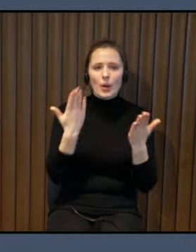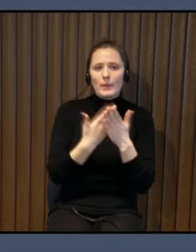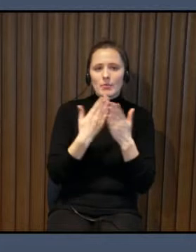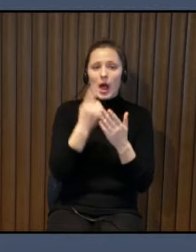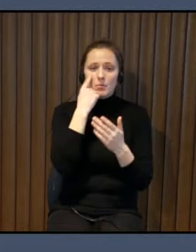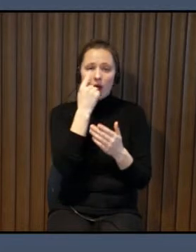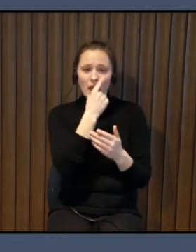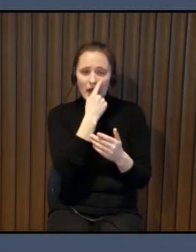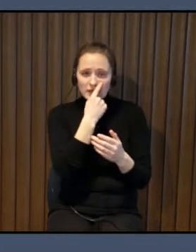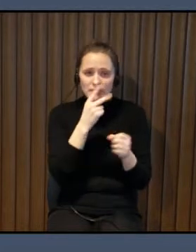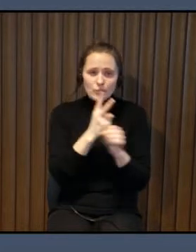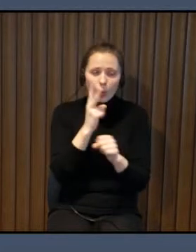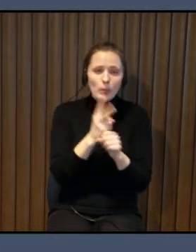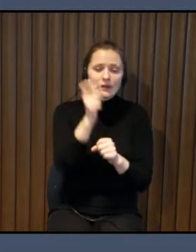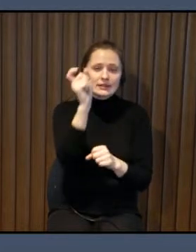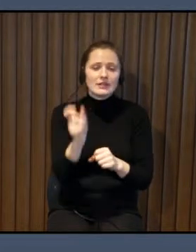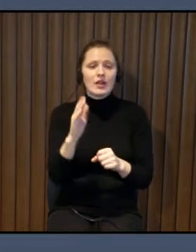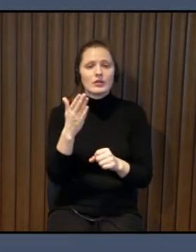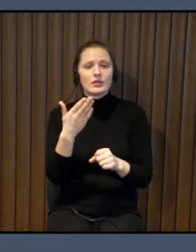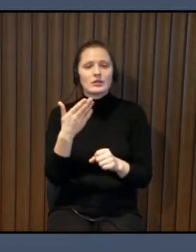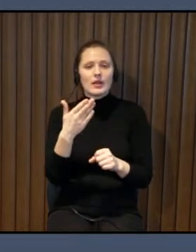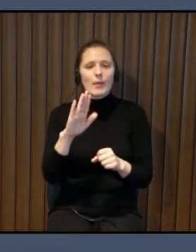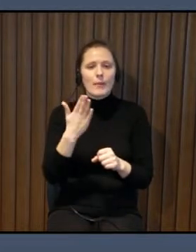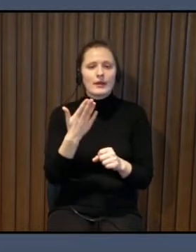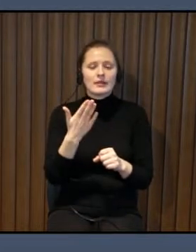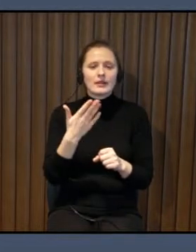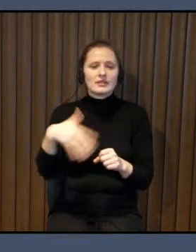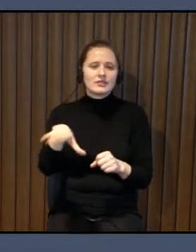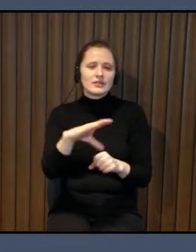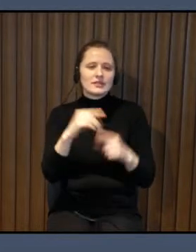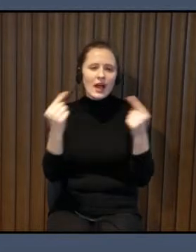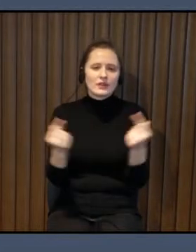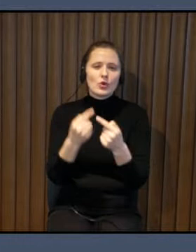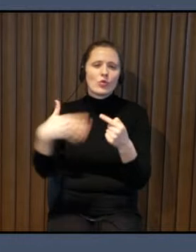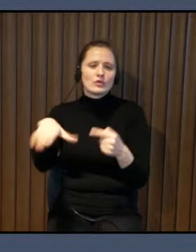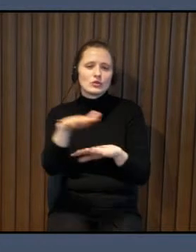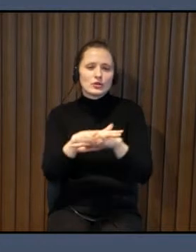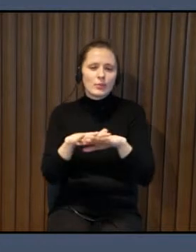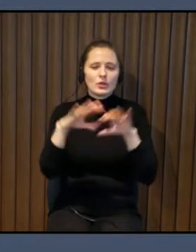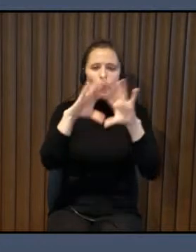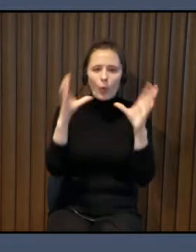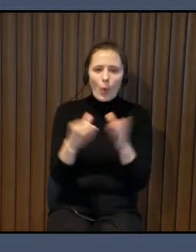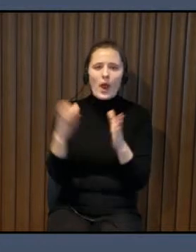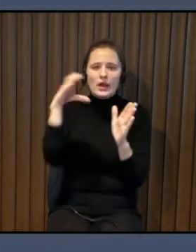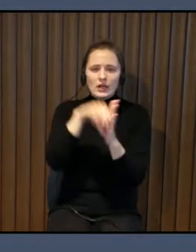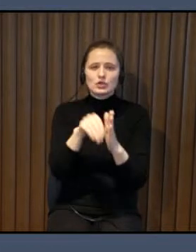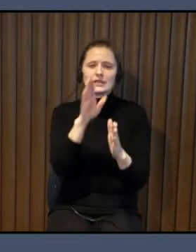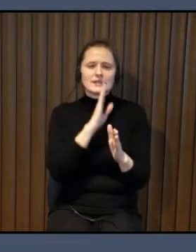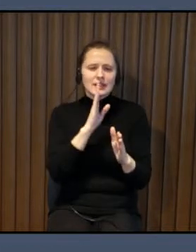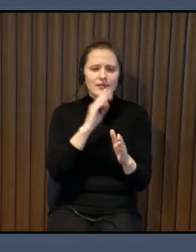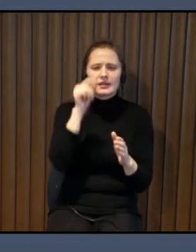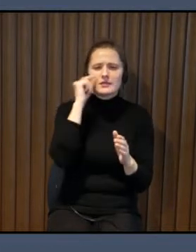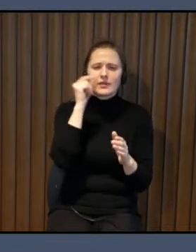What does it concern? For example, universal design